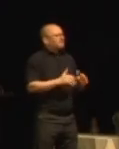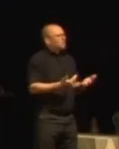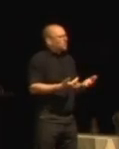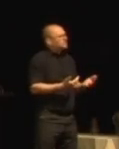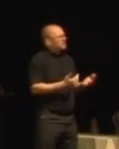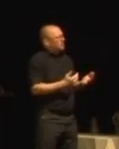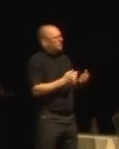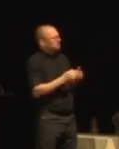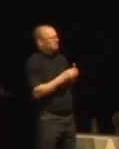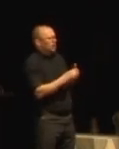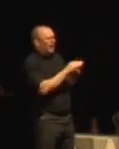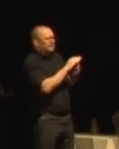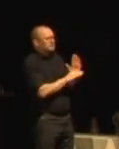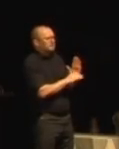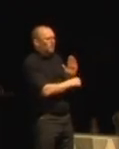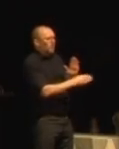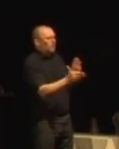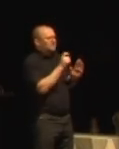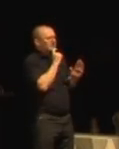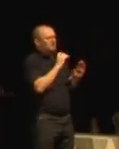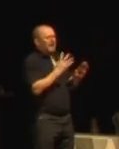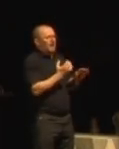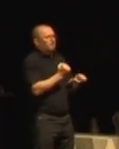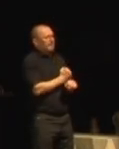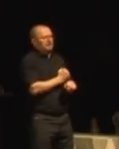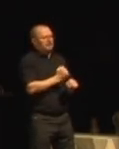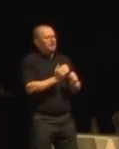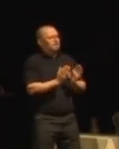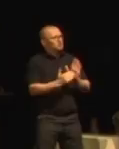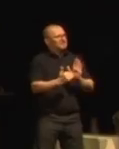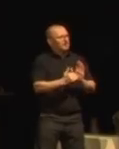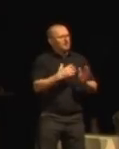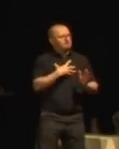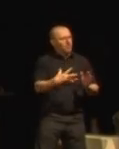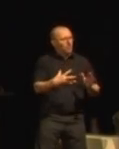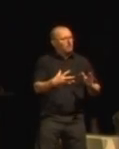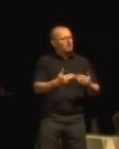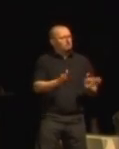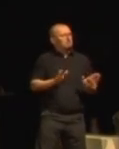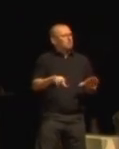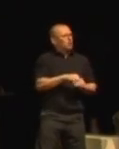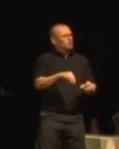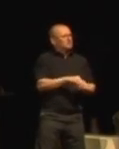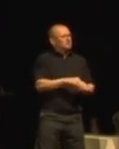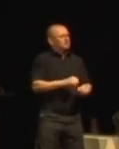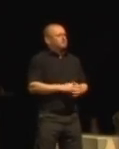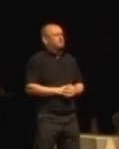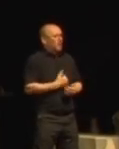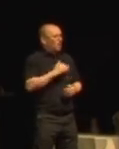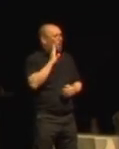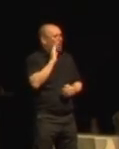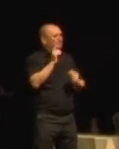more welcoming and inclusive place. So I heard from managers that they wanted to do the right thing and that they were worried that they might